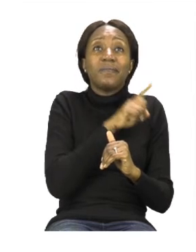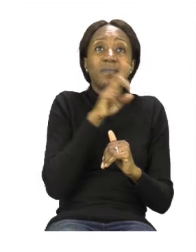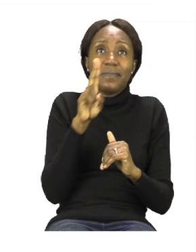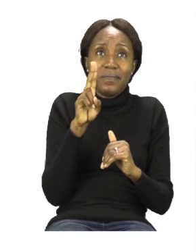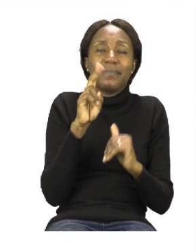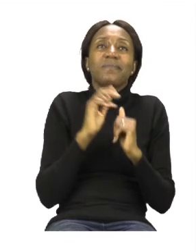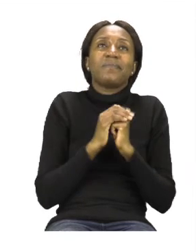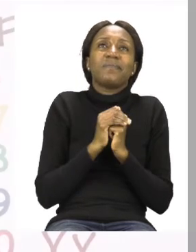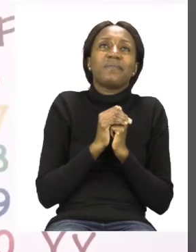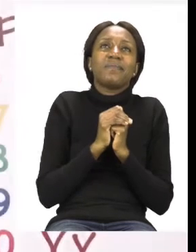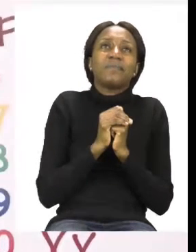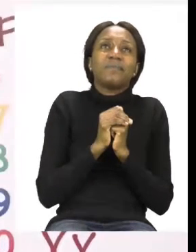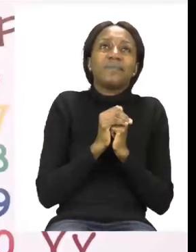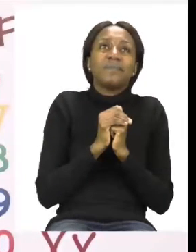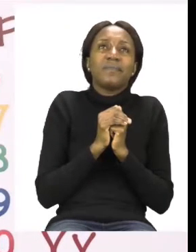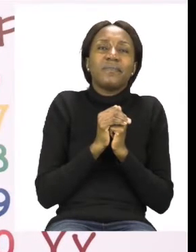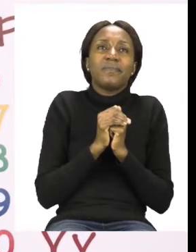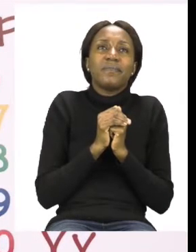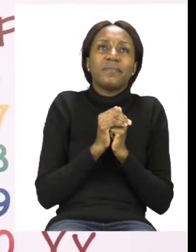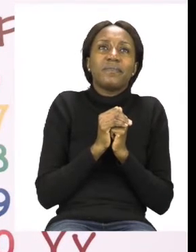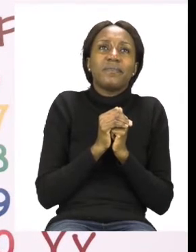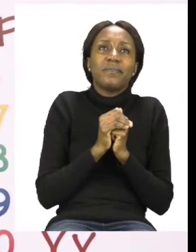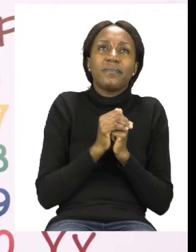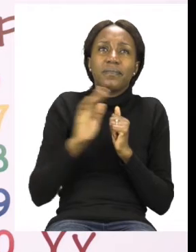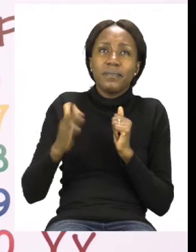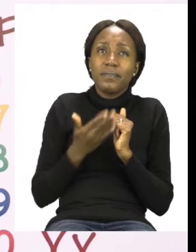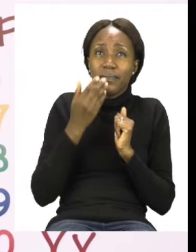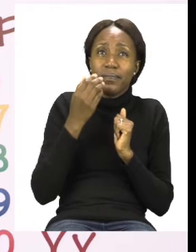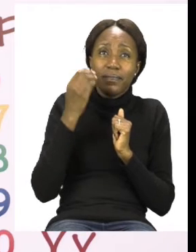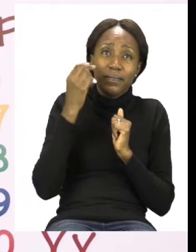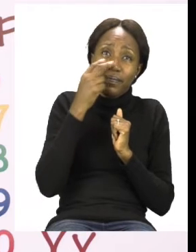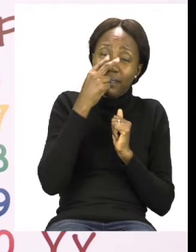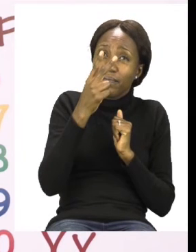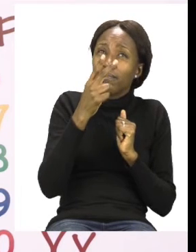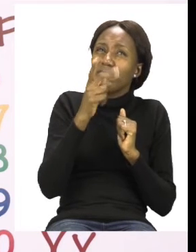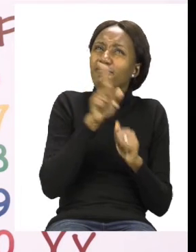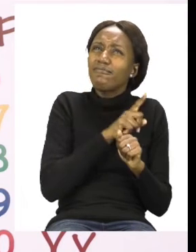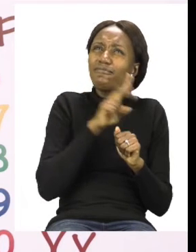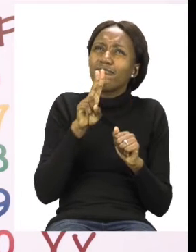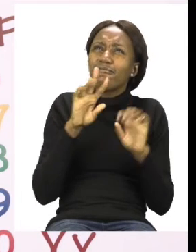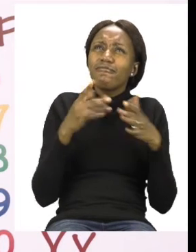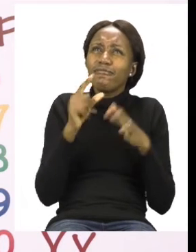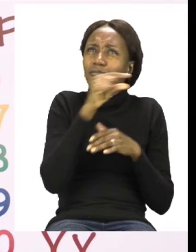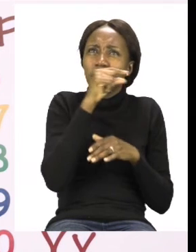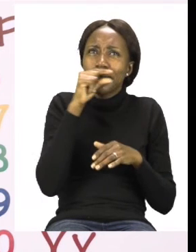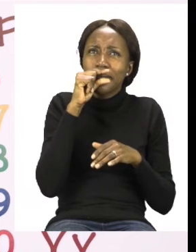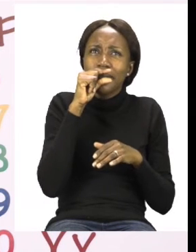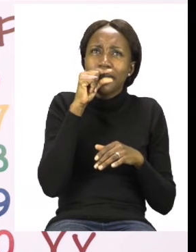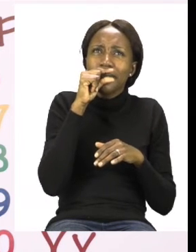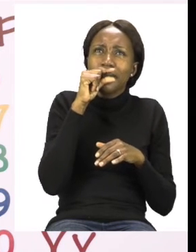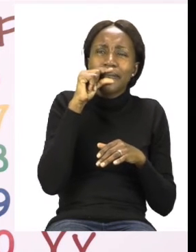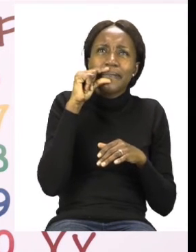tracing. Now before we trace, boys and girls, I want us to see what the word 12 looks like. It has a 1 and